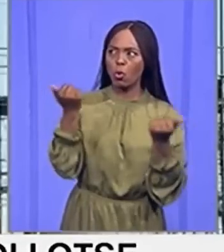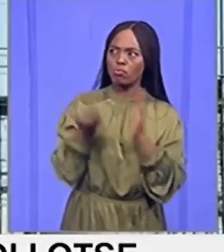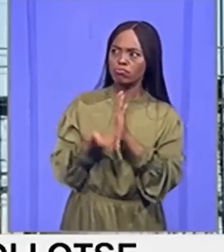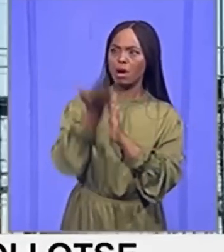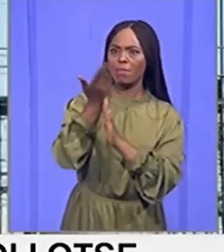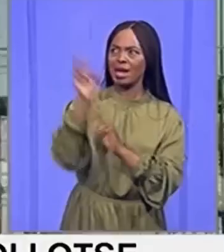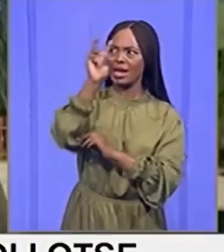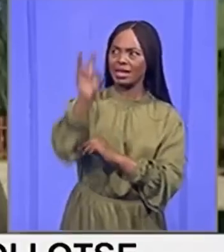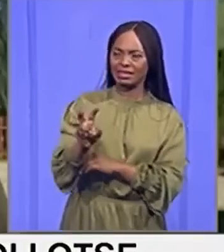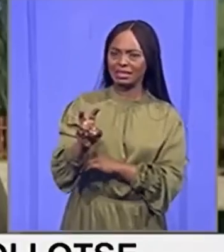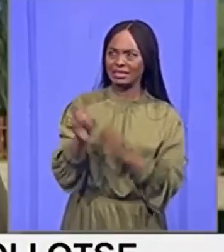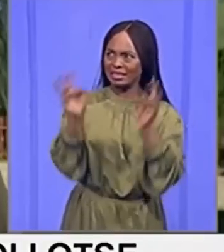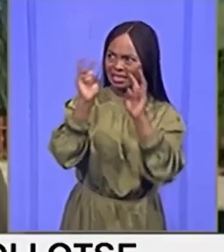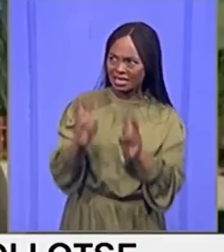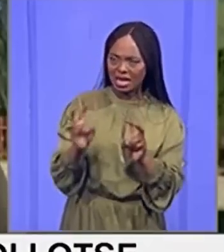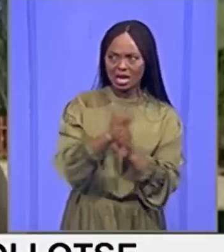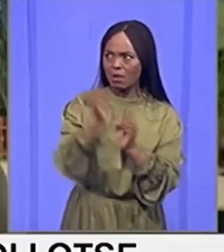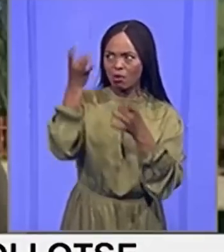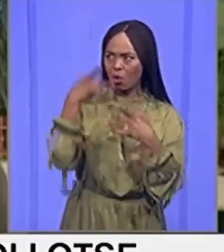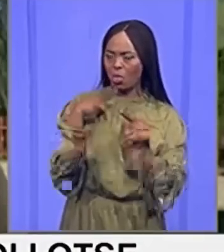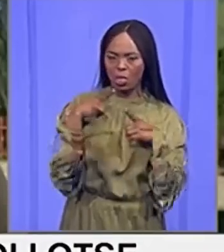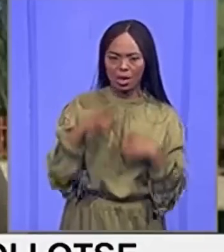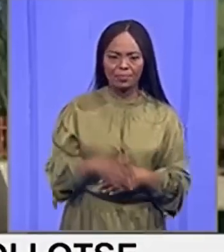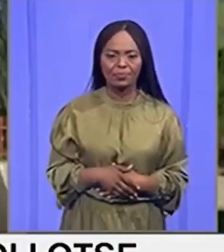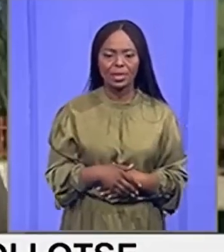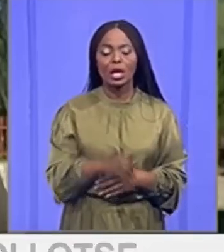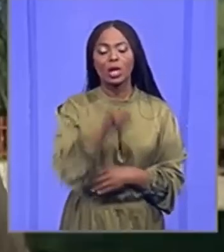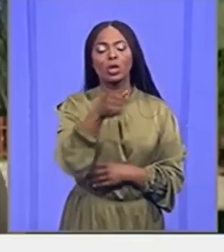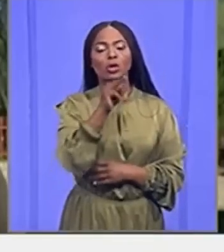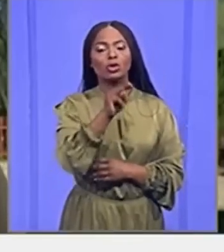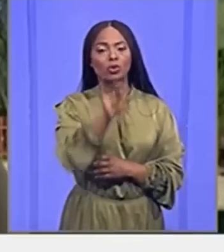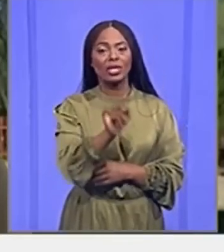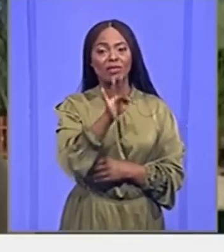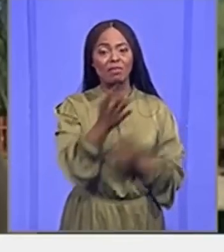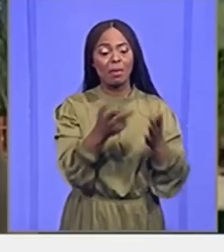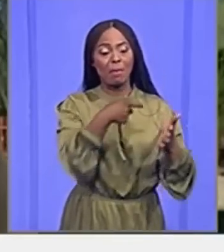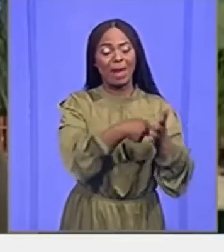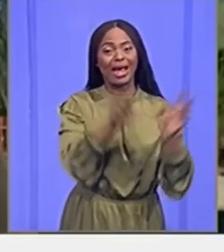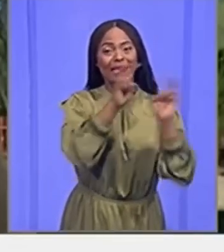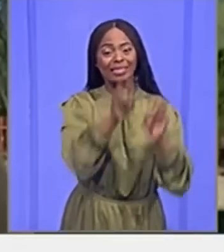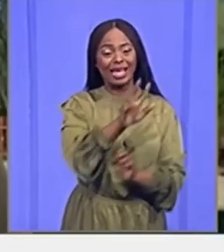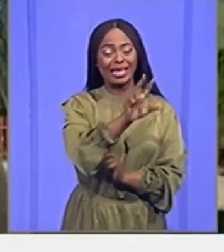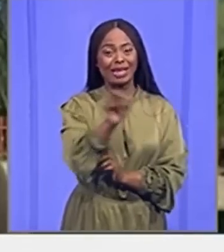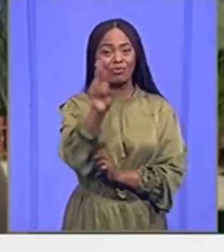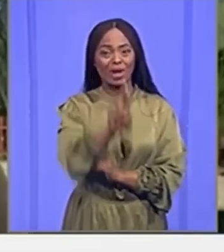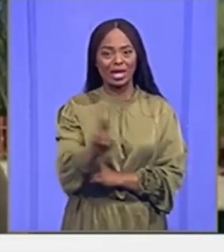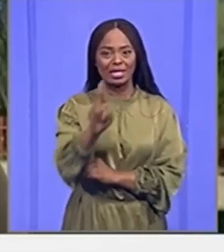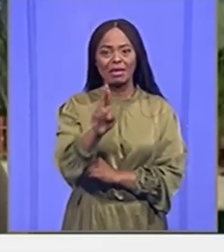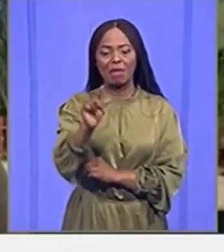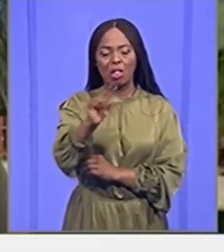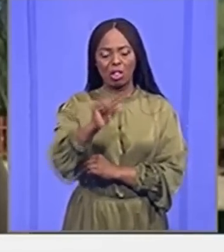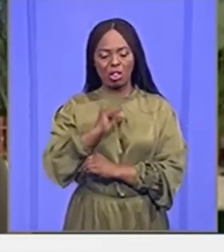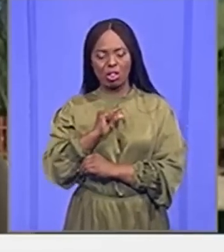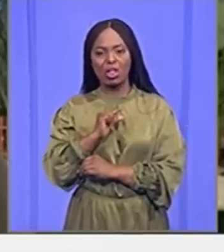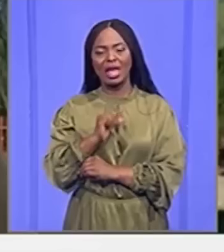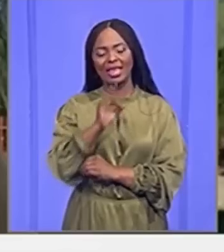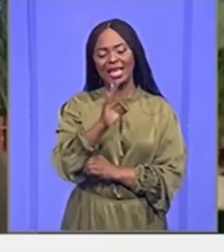tsa motlakase. Ha re sheba mo June motho ona reka ka 800 rand ana kry 369 units tsa